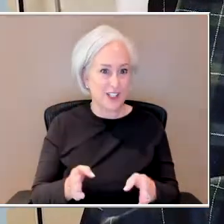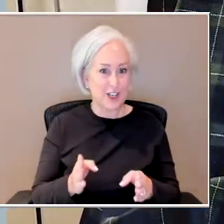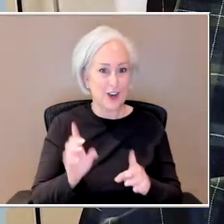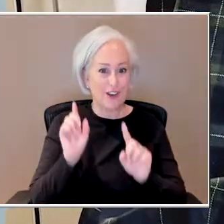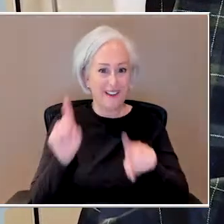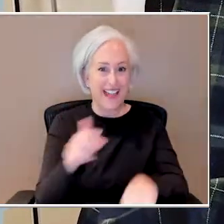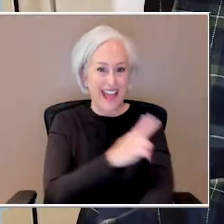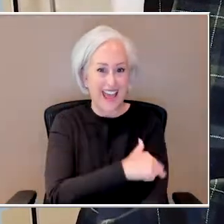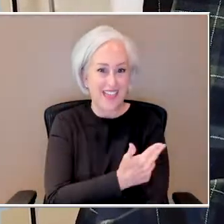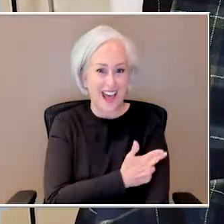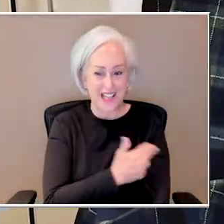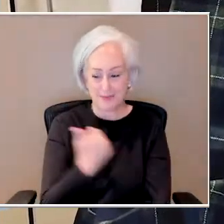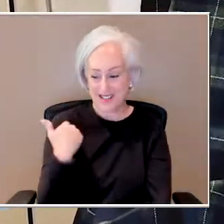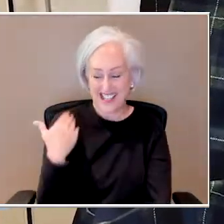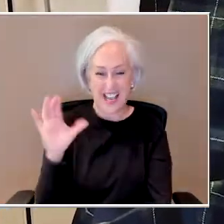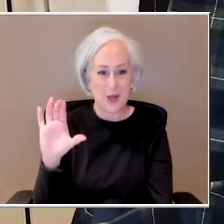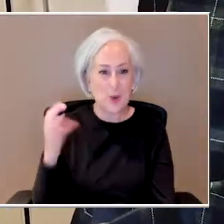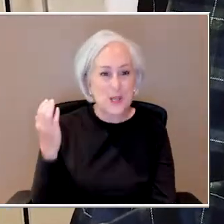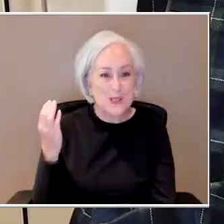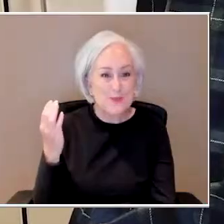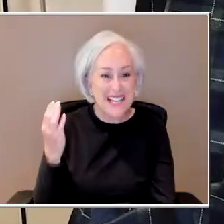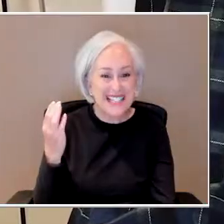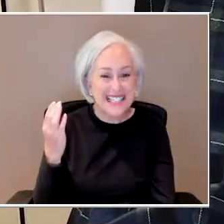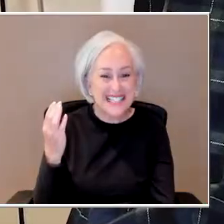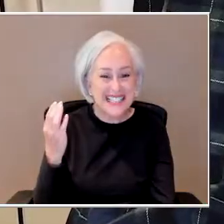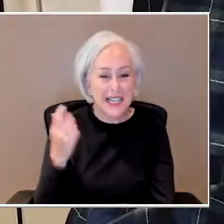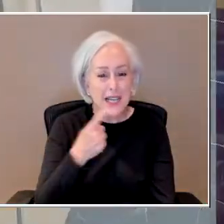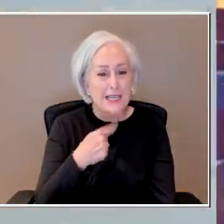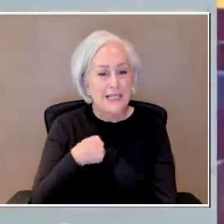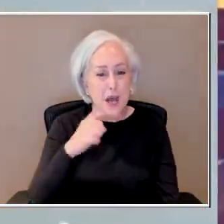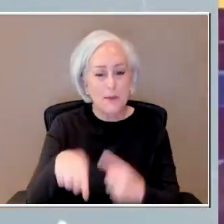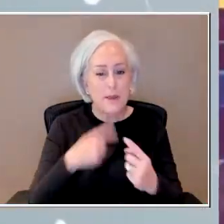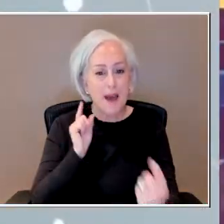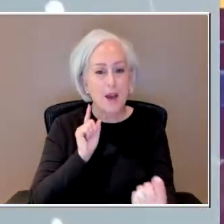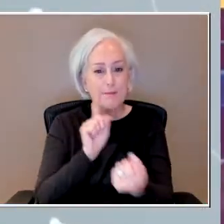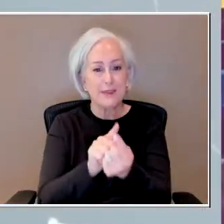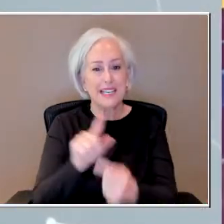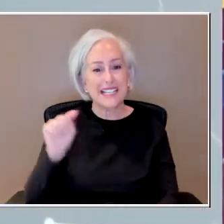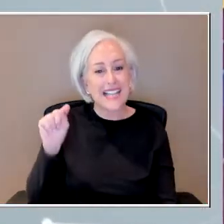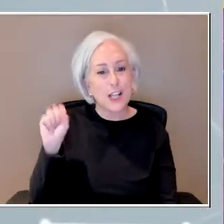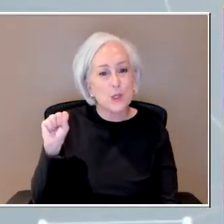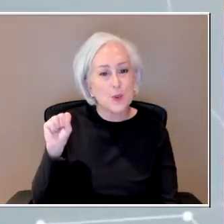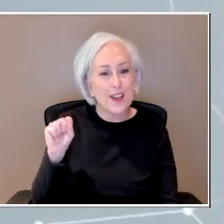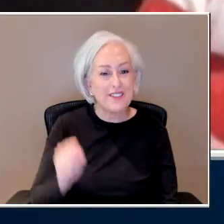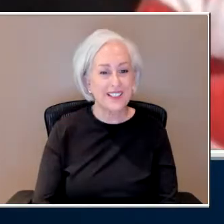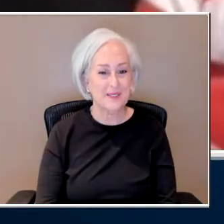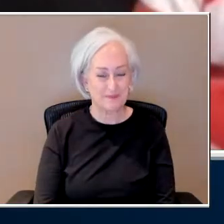past Christmas. Tell us about meeting Taylor Swift.